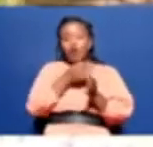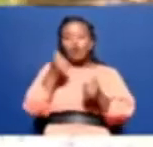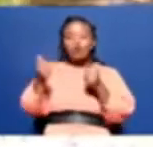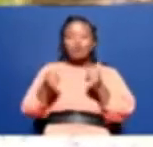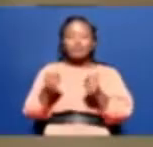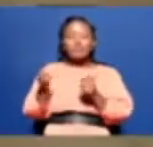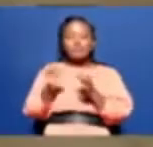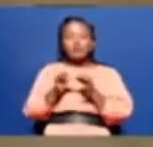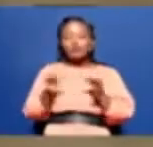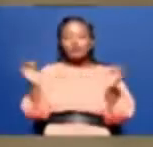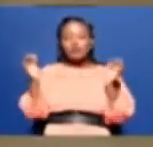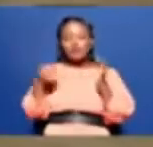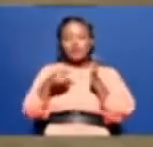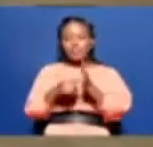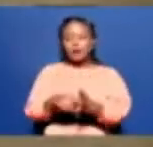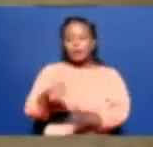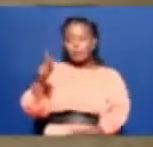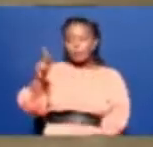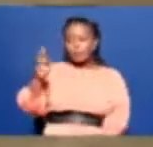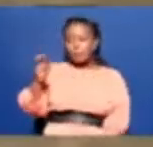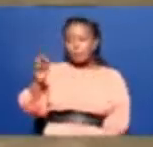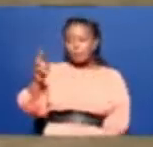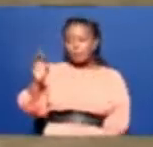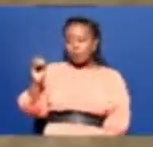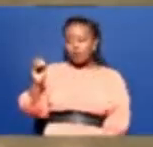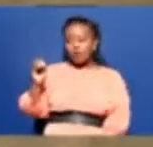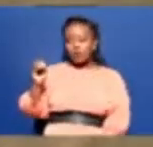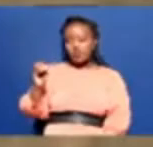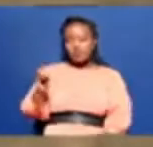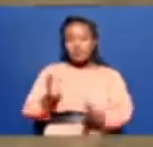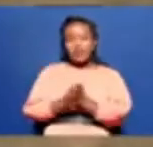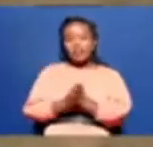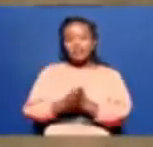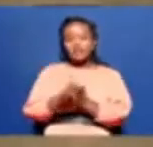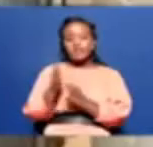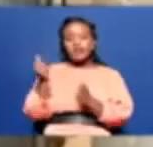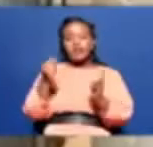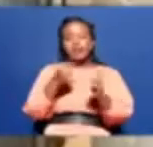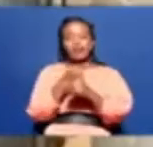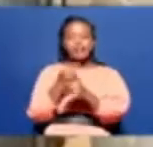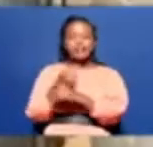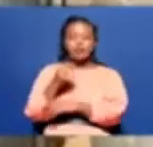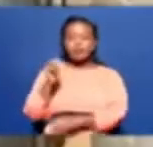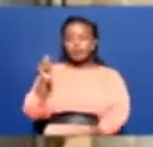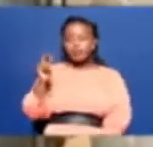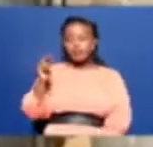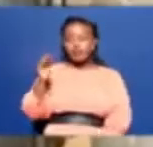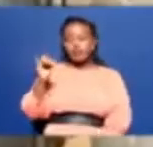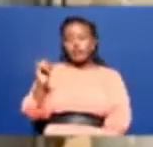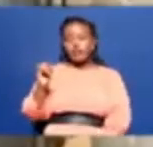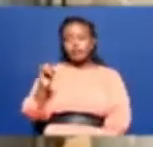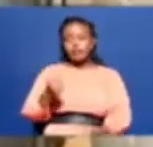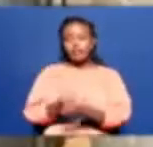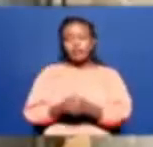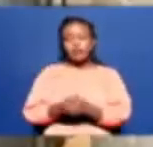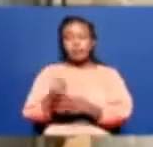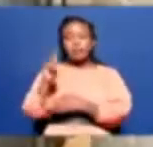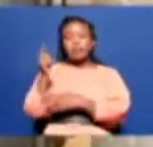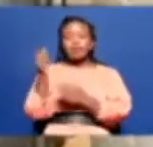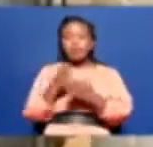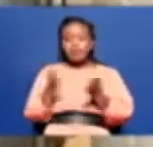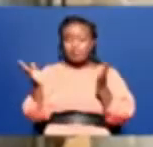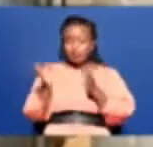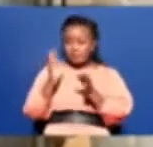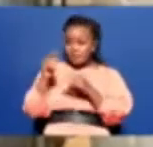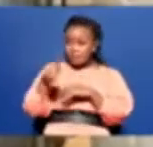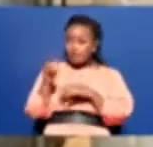like kerosene and dryers like calcium, zirconium, cobalt, and anti-skin. The first thing when we want to make oil-based, we started with the